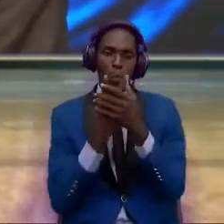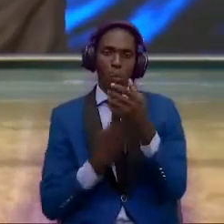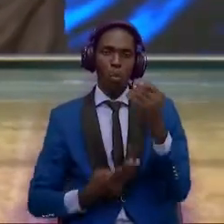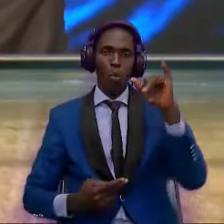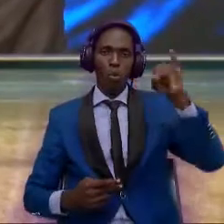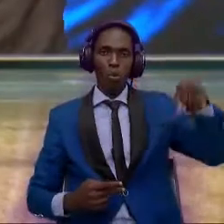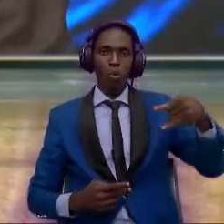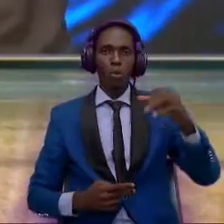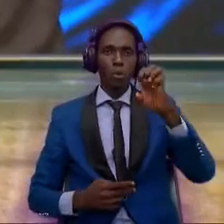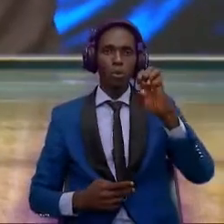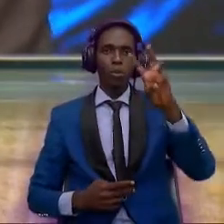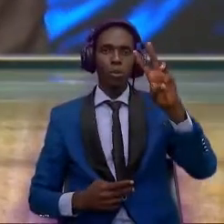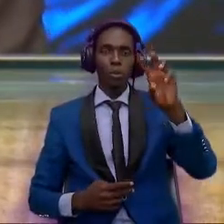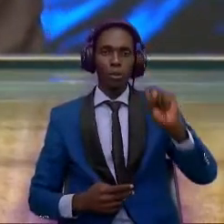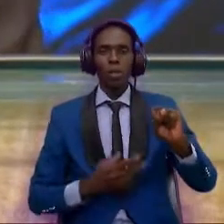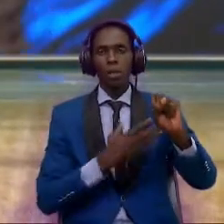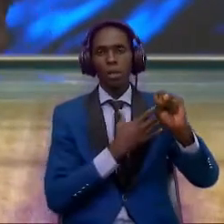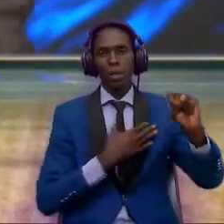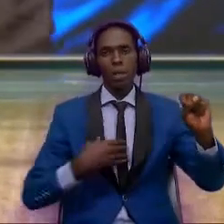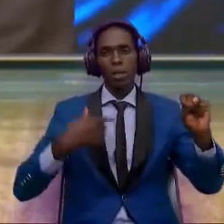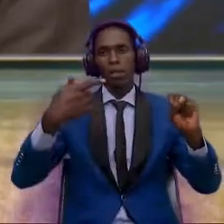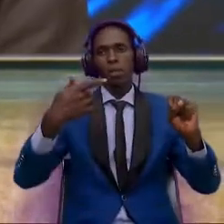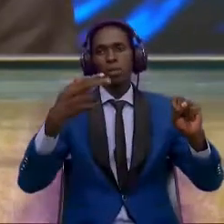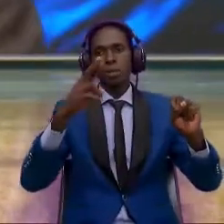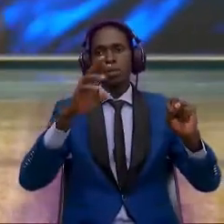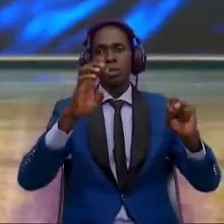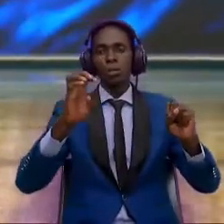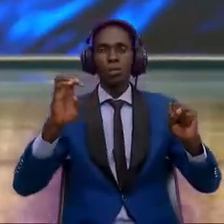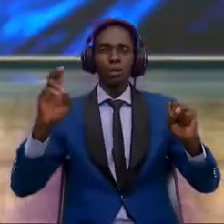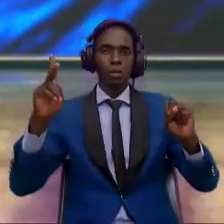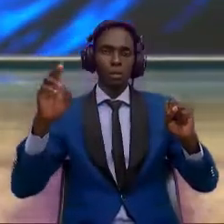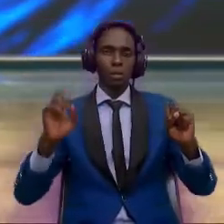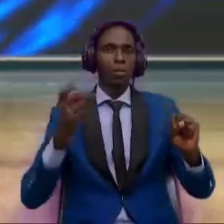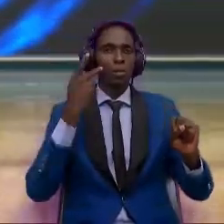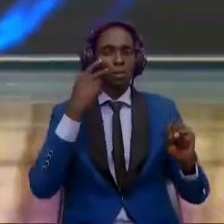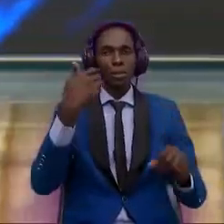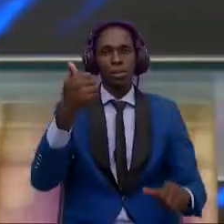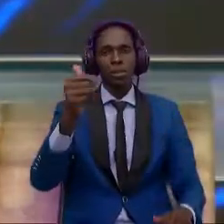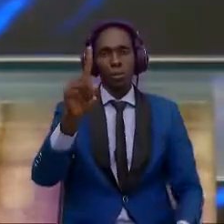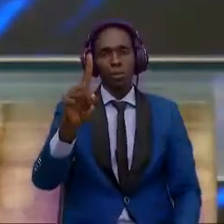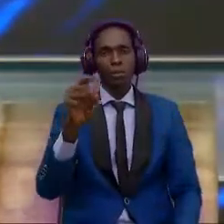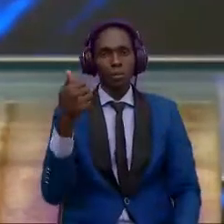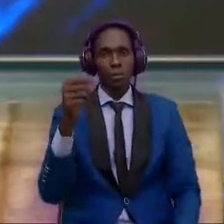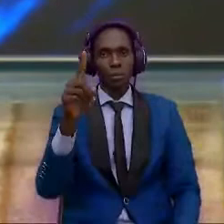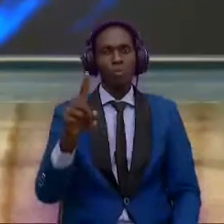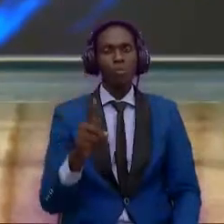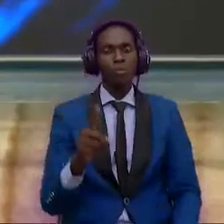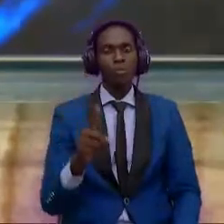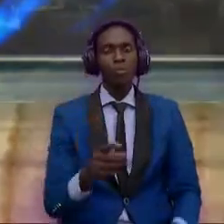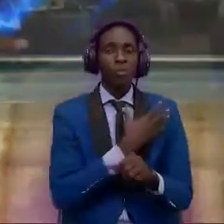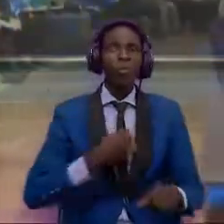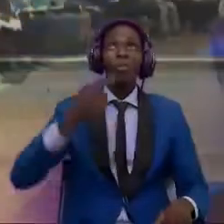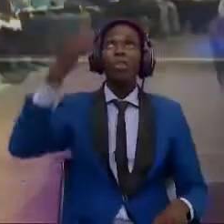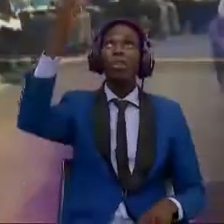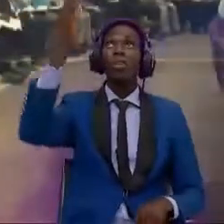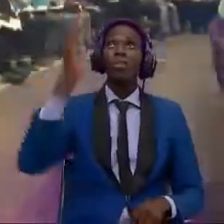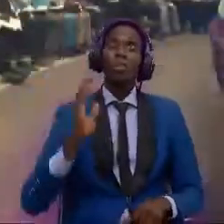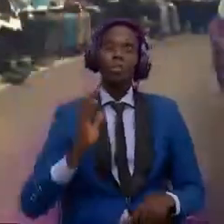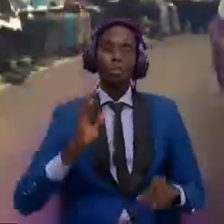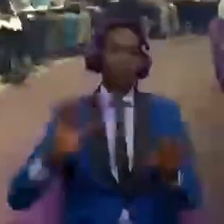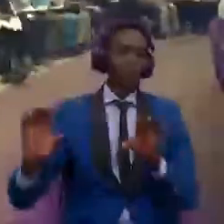Jews and Greeks. What will happen? Look at verse 11. In verse 11, and God